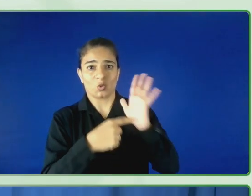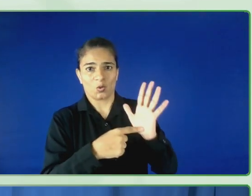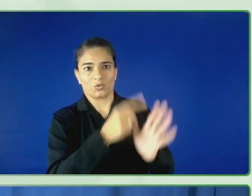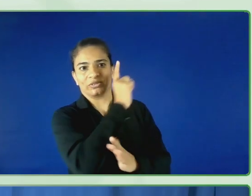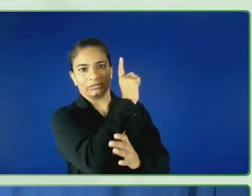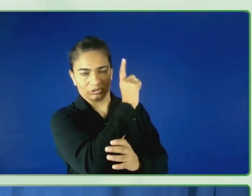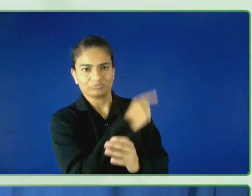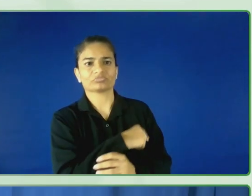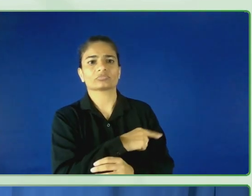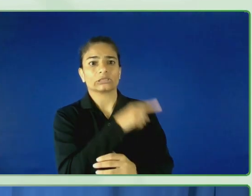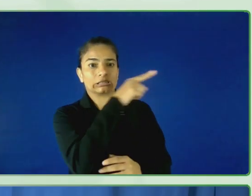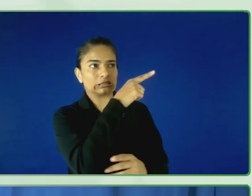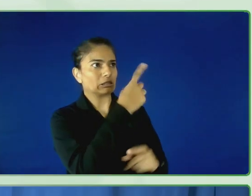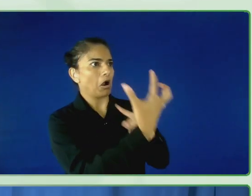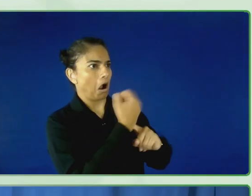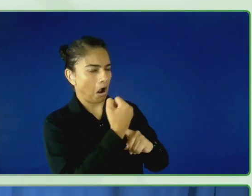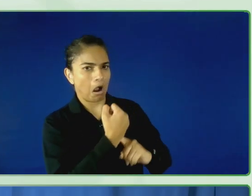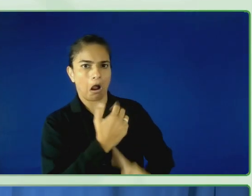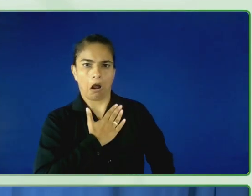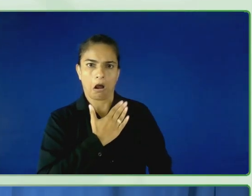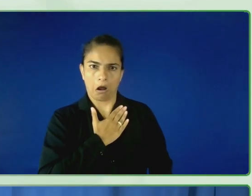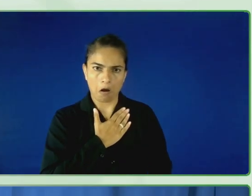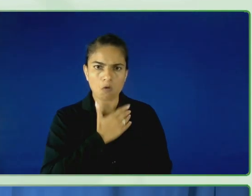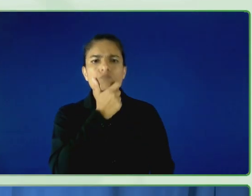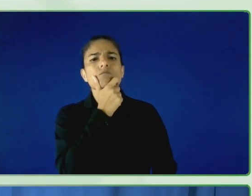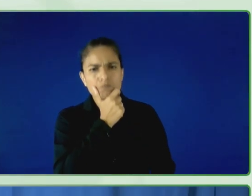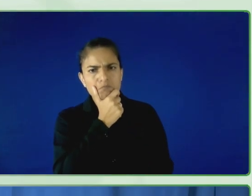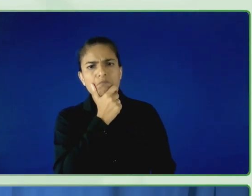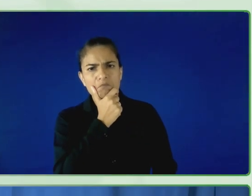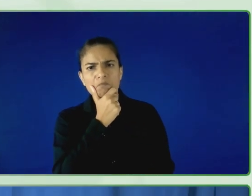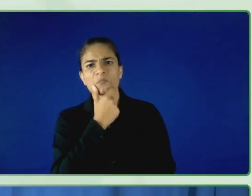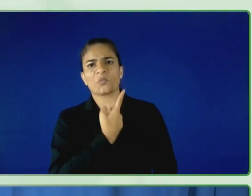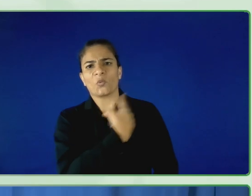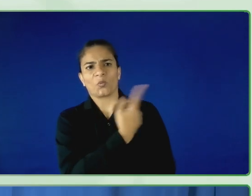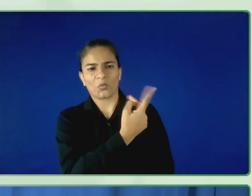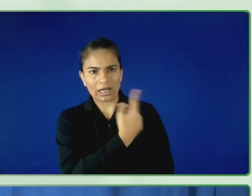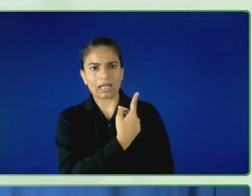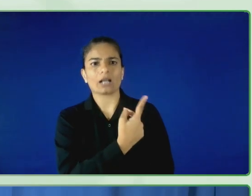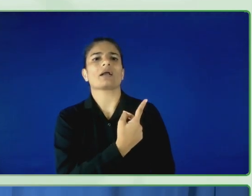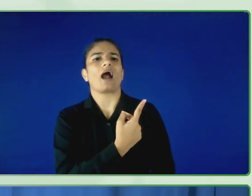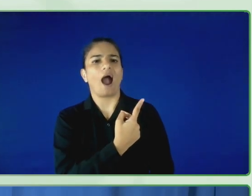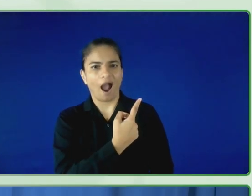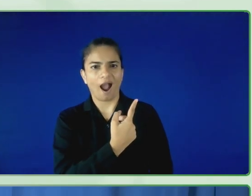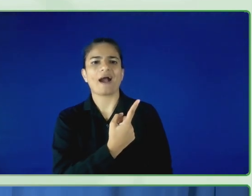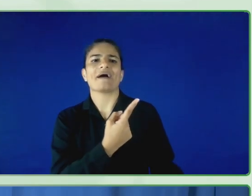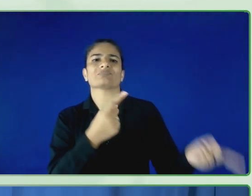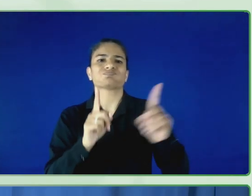we were secretly amused when he stumbled over our CEO's surname. Try on your own.